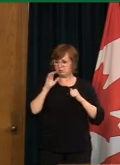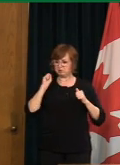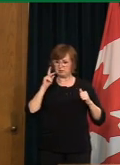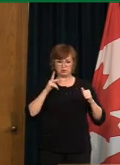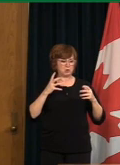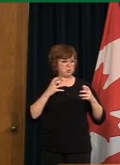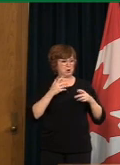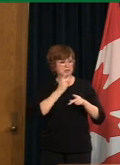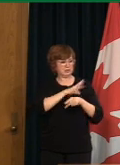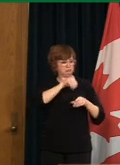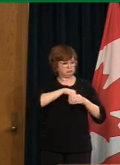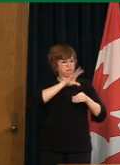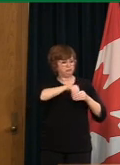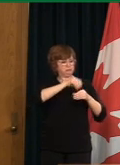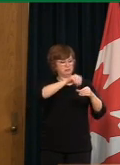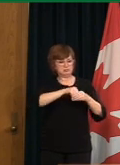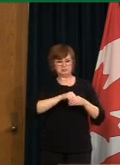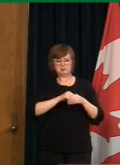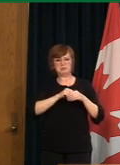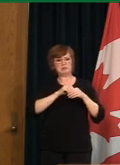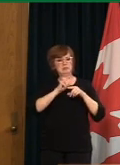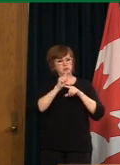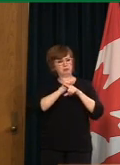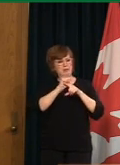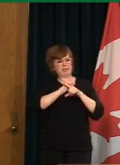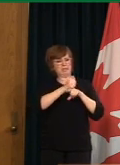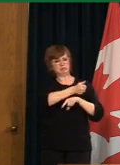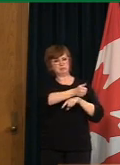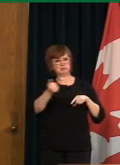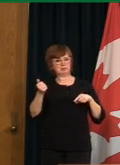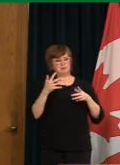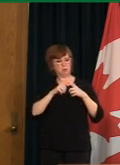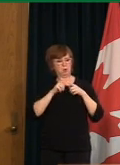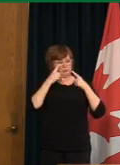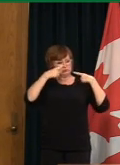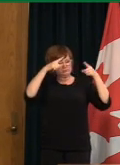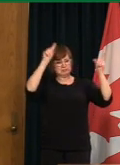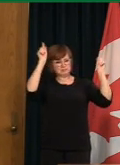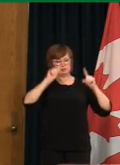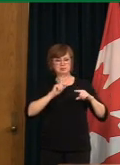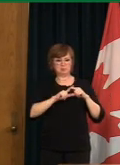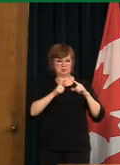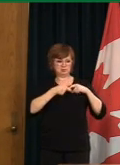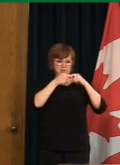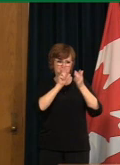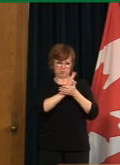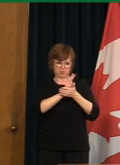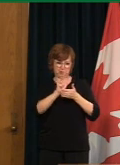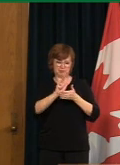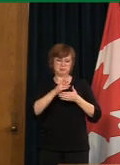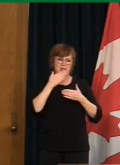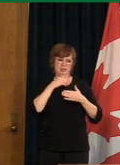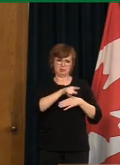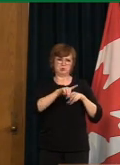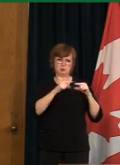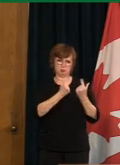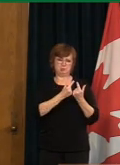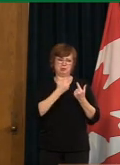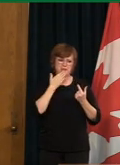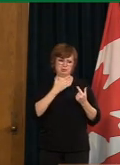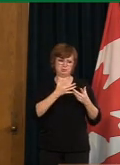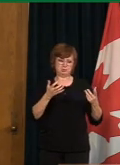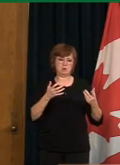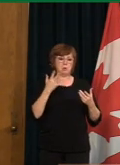obviously doing individual conditioning or conditioning as small groups, but otherwise pausing play for 3 weeks so that we can trend these numbers